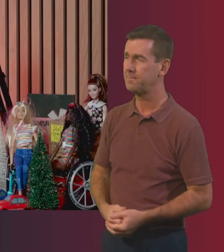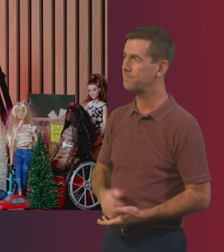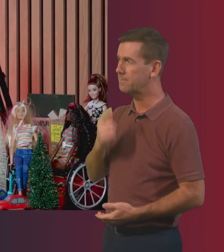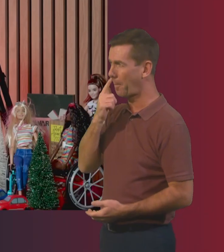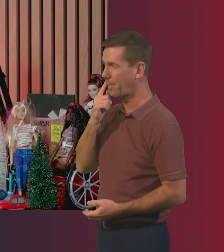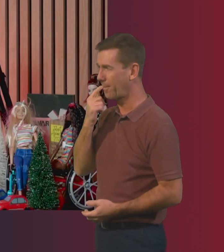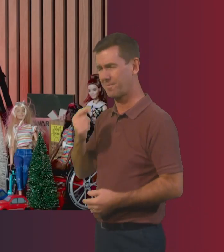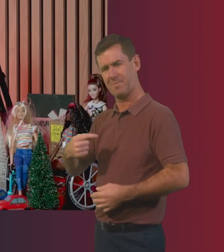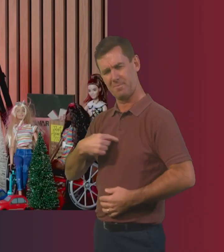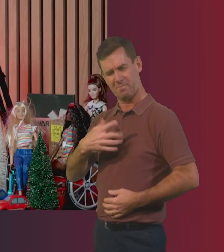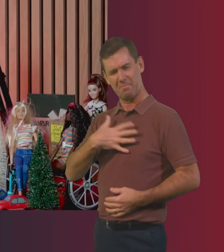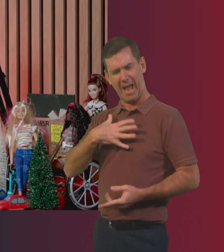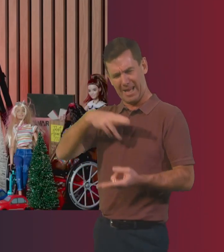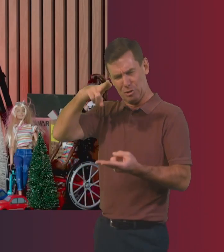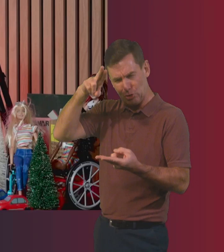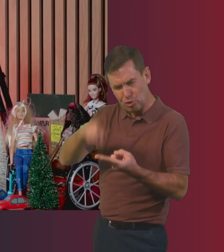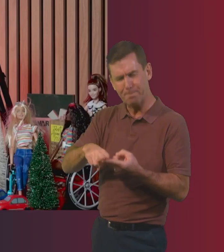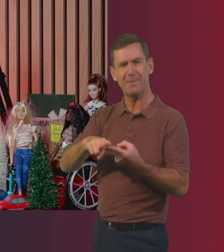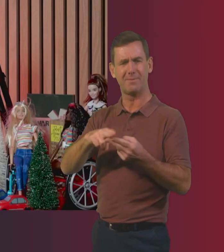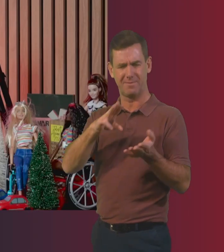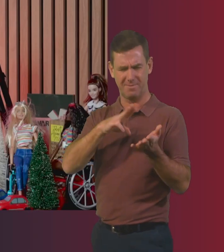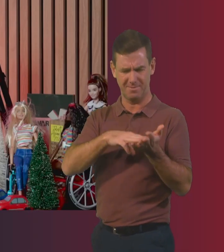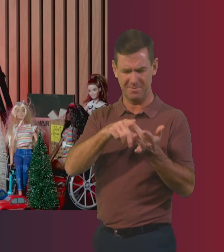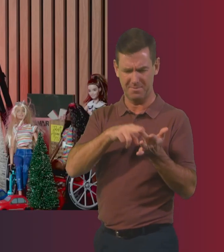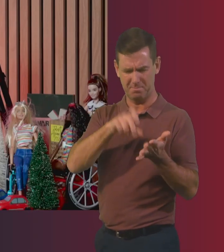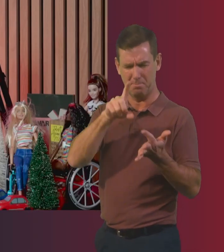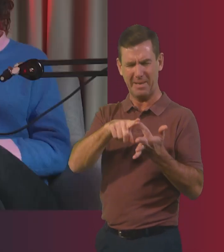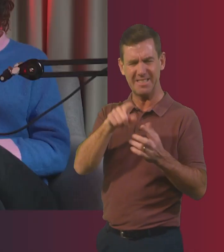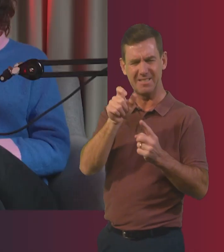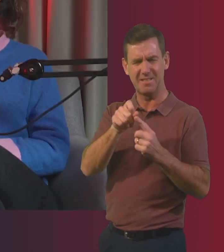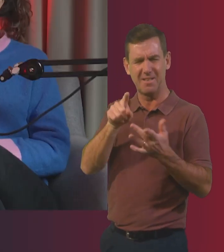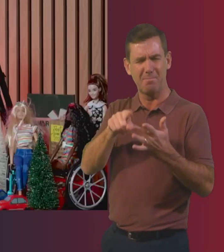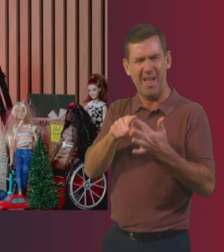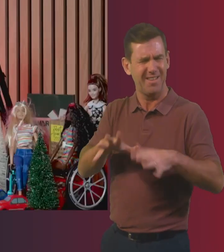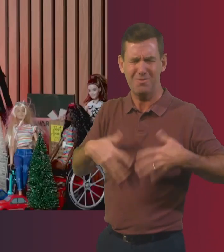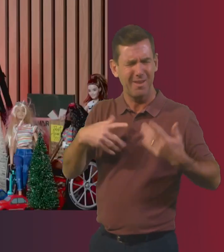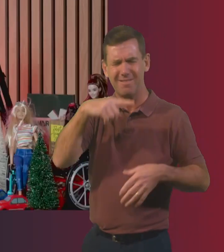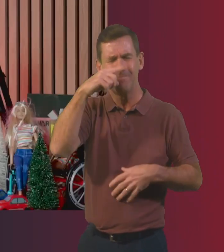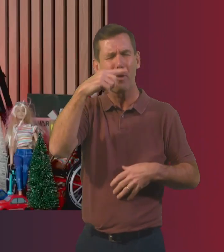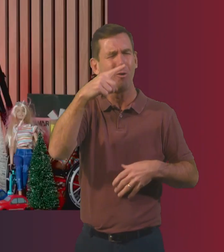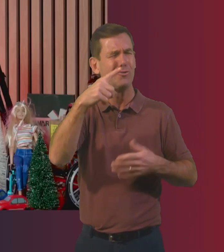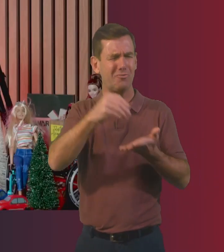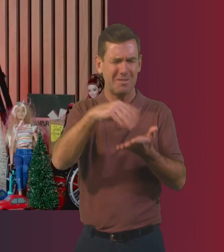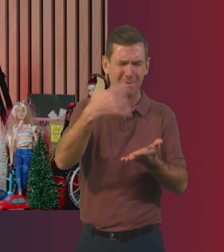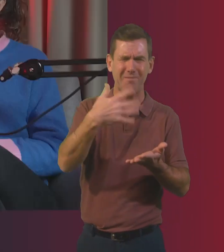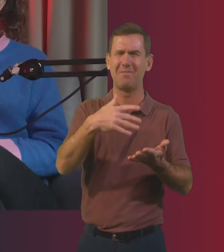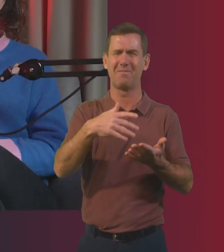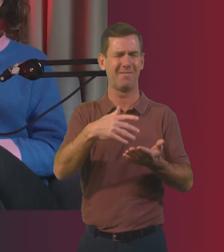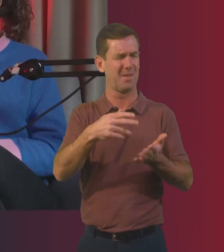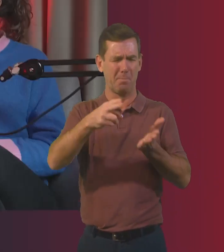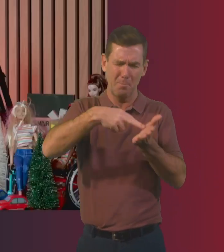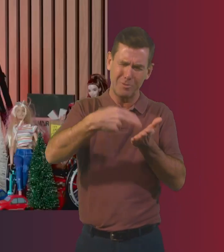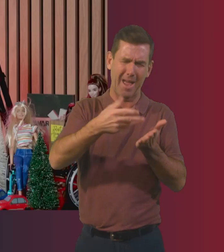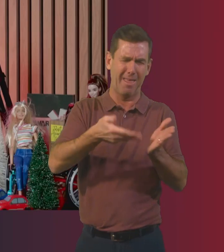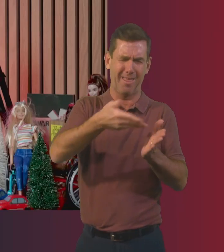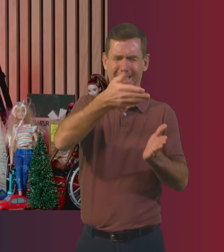like a fancy schmancy, all butter one. It was a bit naff. Really? I was like, I was a bit, I don't know. I was like, Do you heat